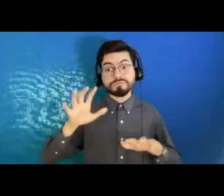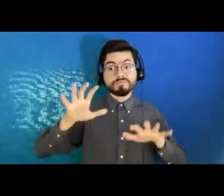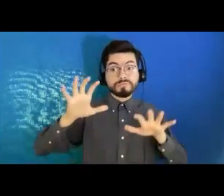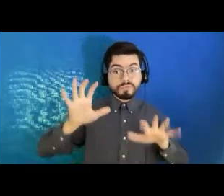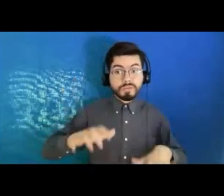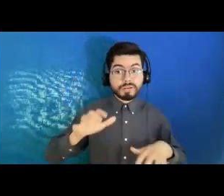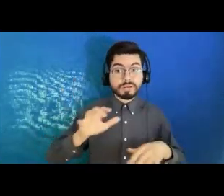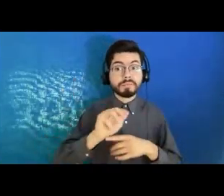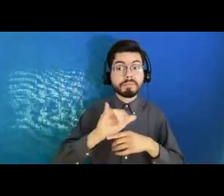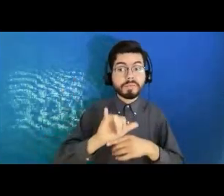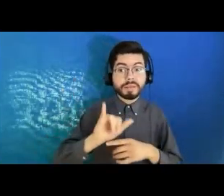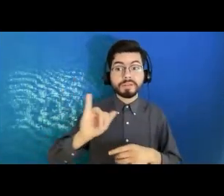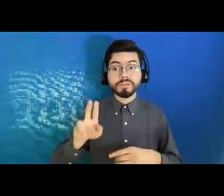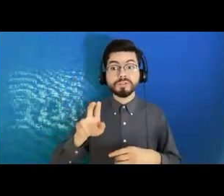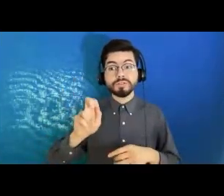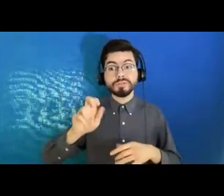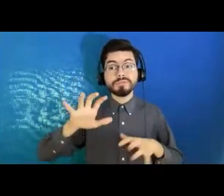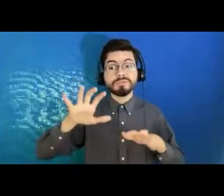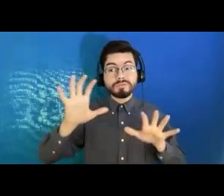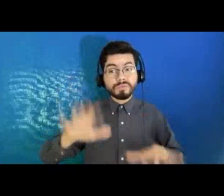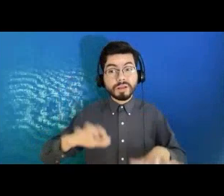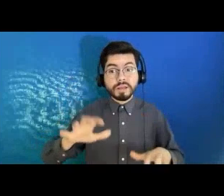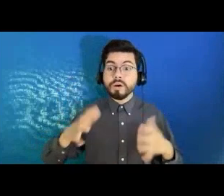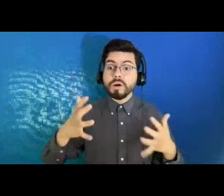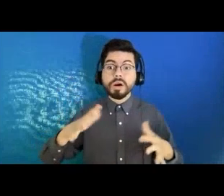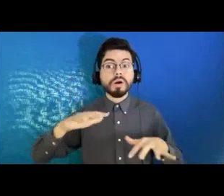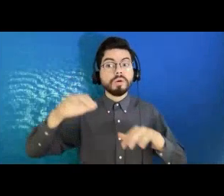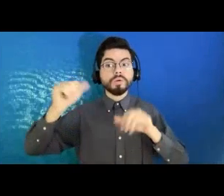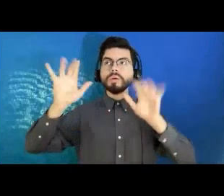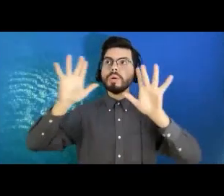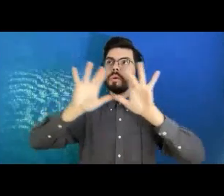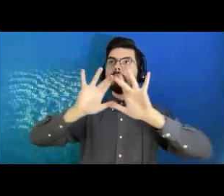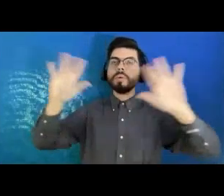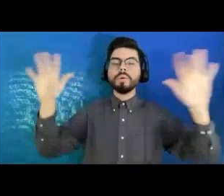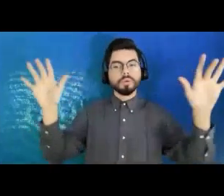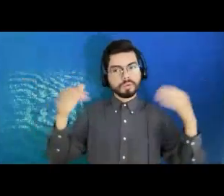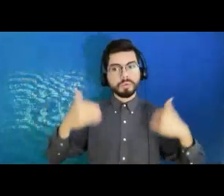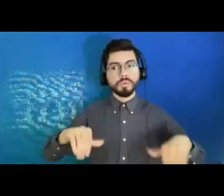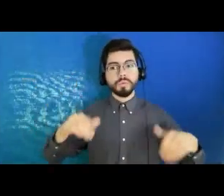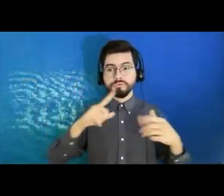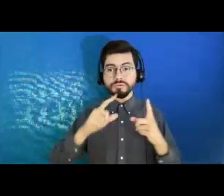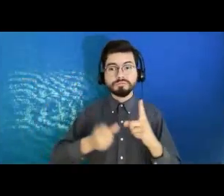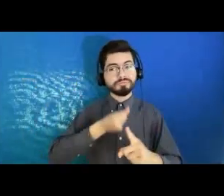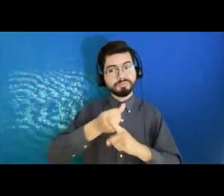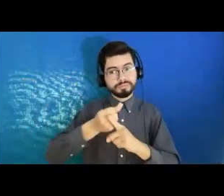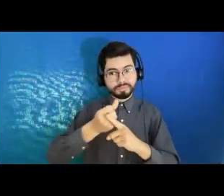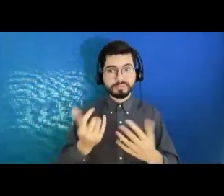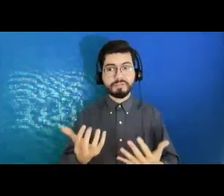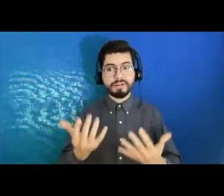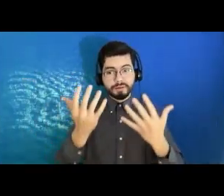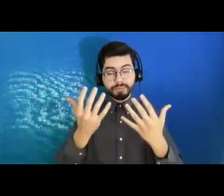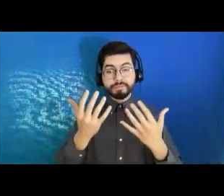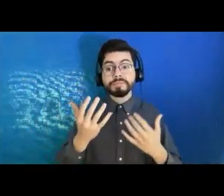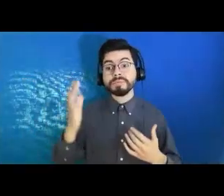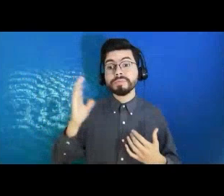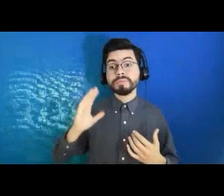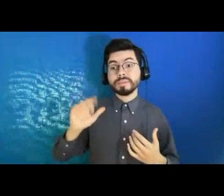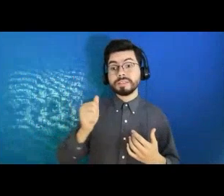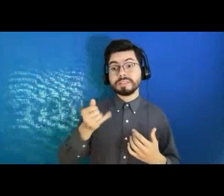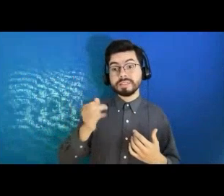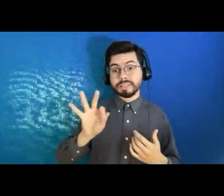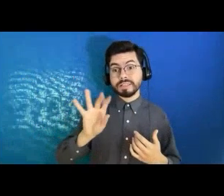in May and June are absolutely critical. We had good snowpack in 1988. The problem was that it quit